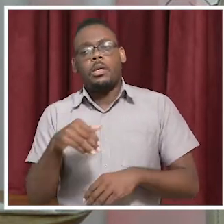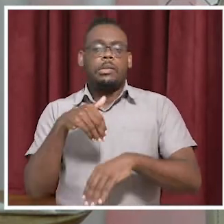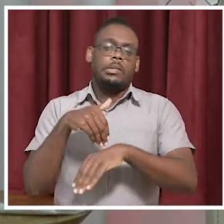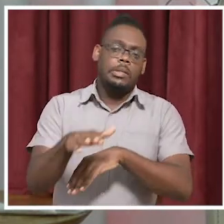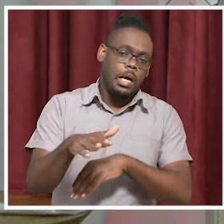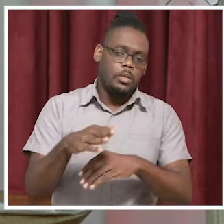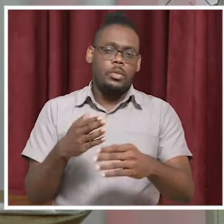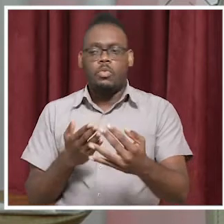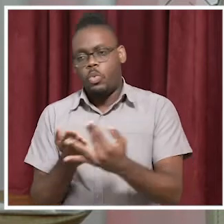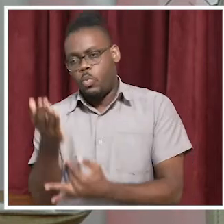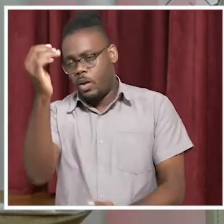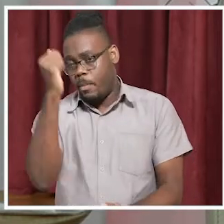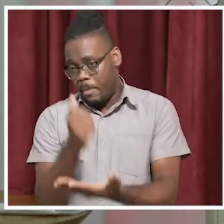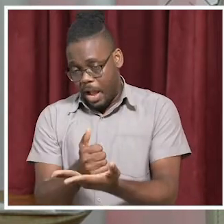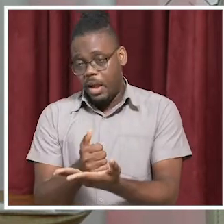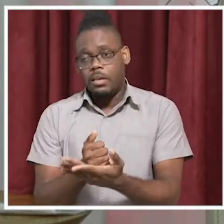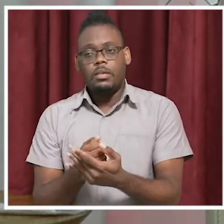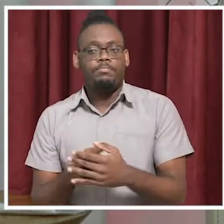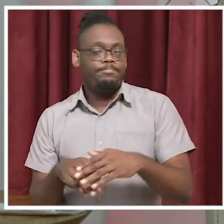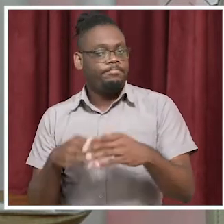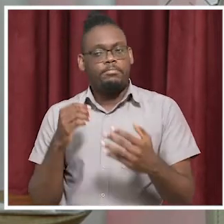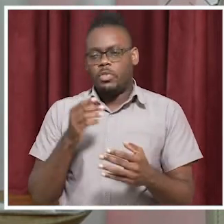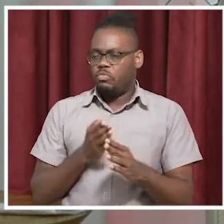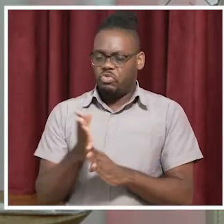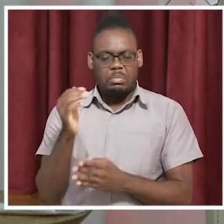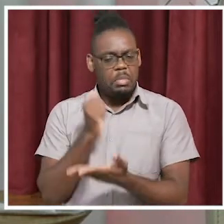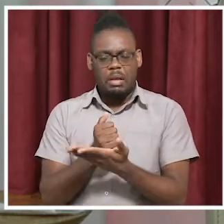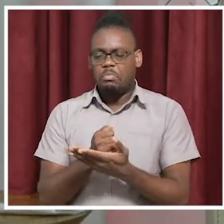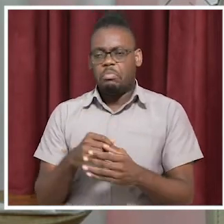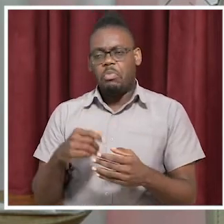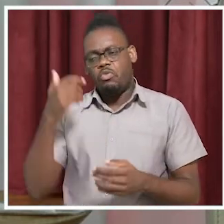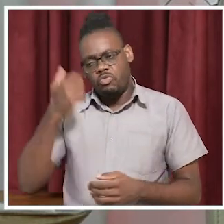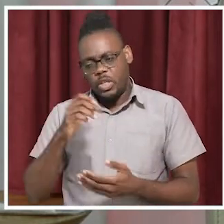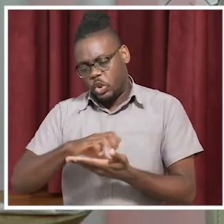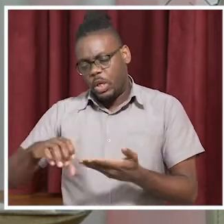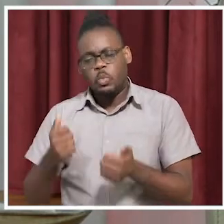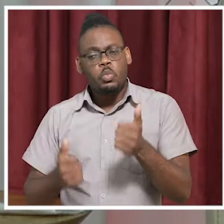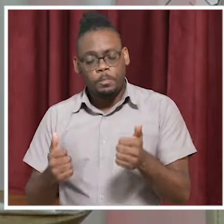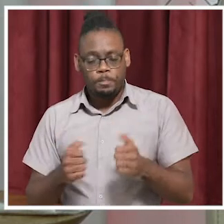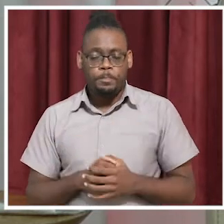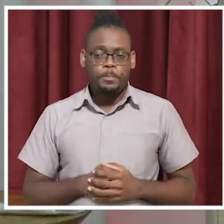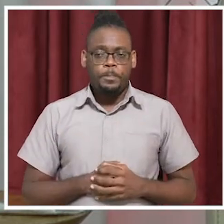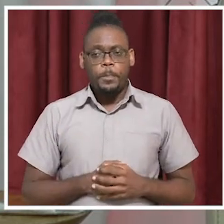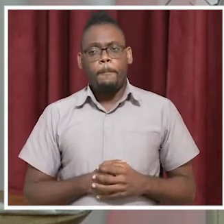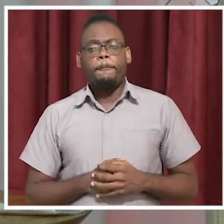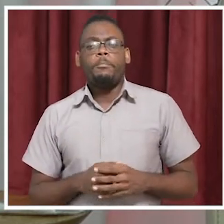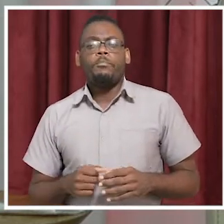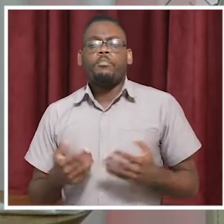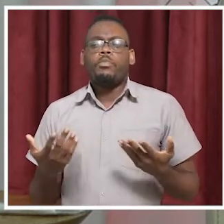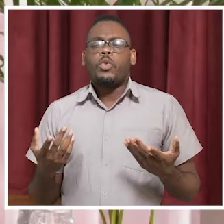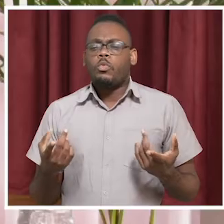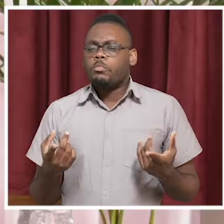wouldn't necessarily have changed because direct deposits is, of course, minimal contact. Yeah. But the check deposits would still mean that they would go through essential services like